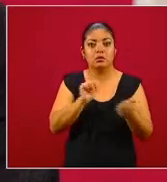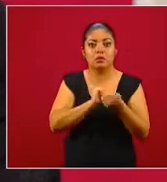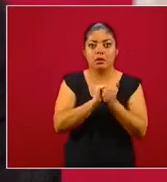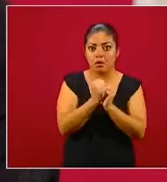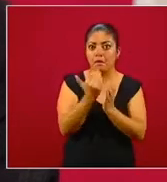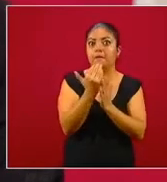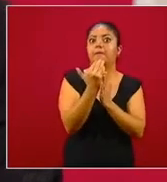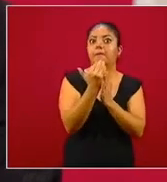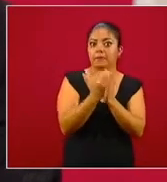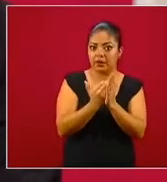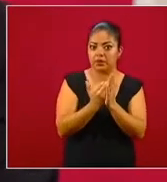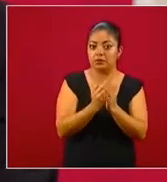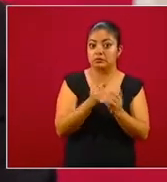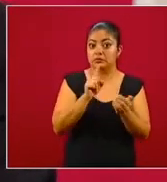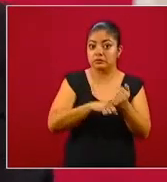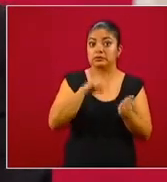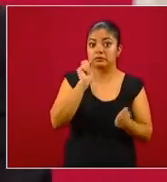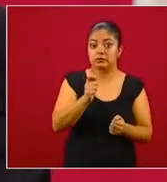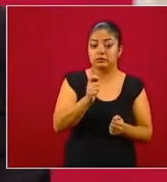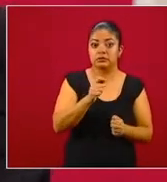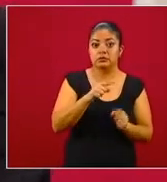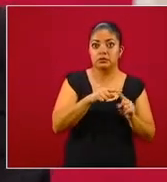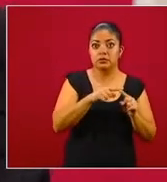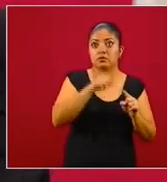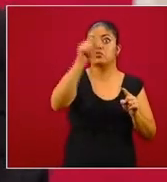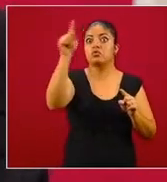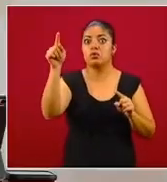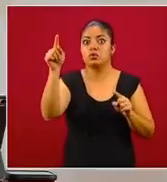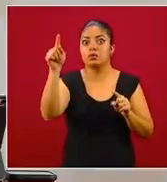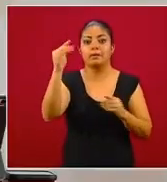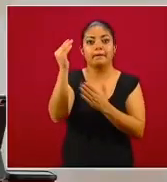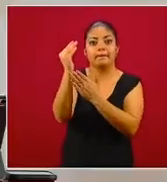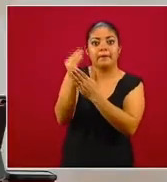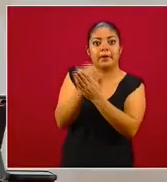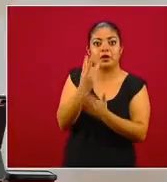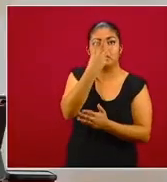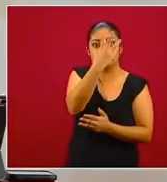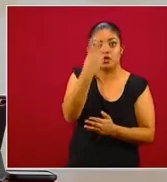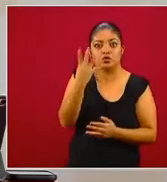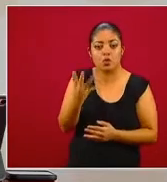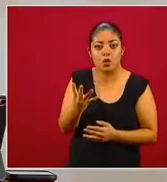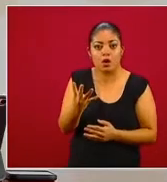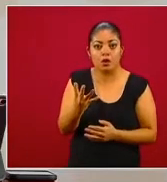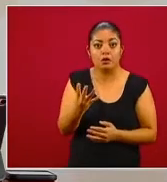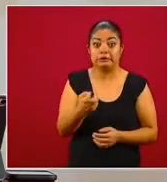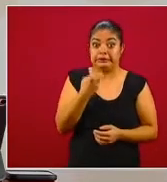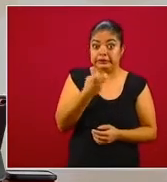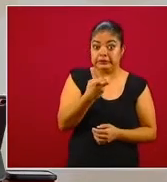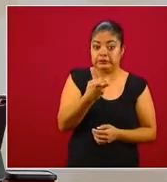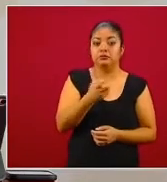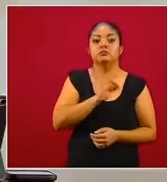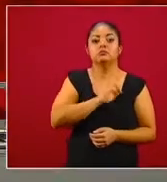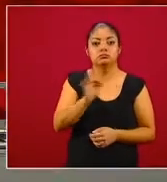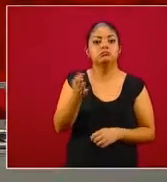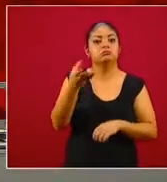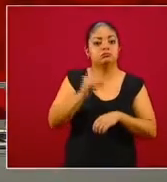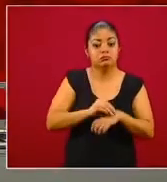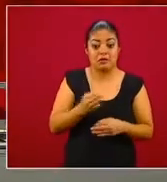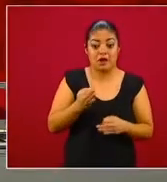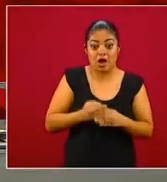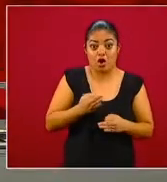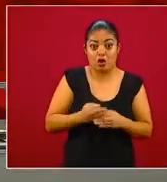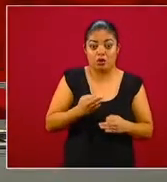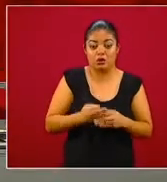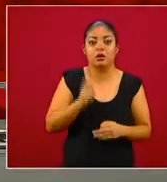redujimos tres reduced cuartas three partes de quarters la of curva the epidémica esperada. pandemic curve that we thought Y might esto nos ha happen. permitido And this has llegar a este enabled us to momento